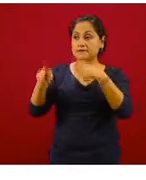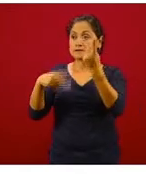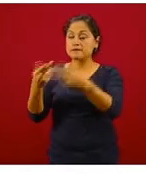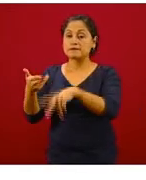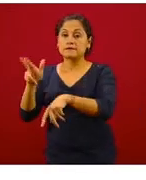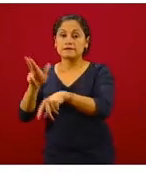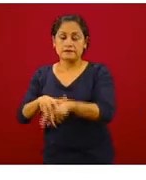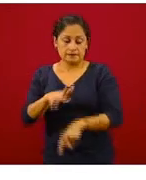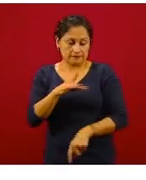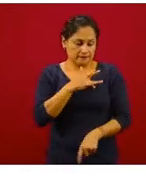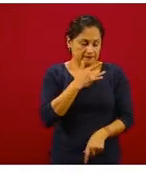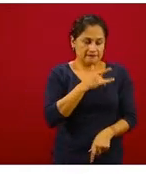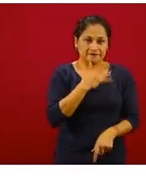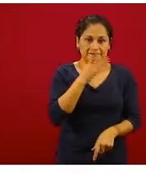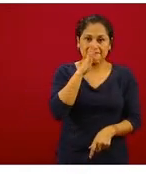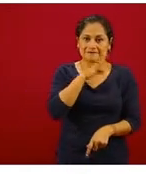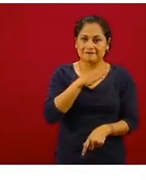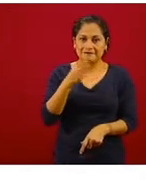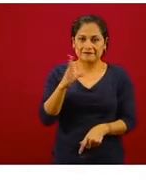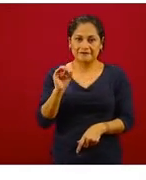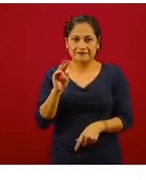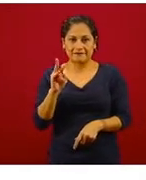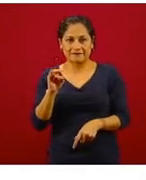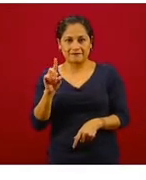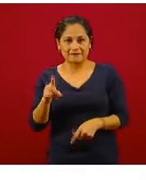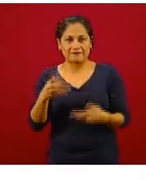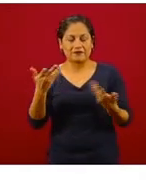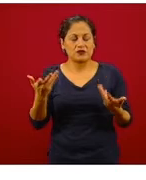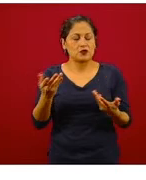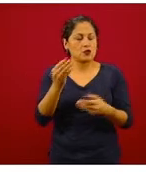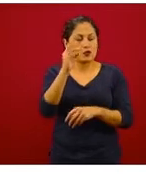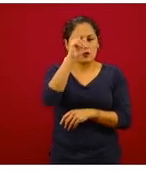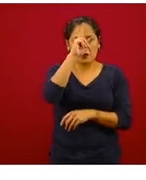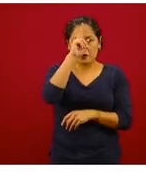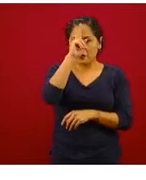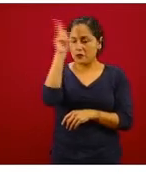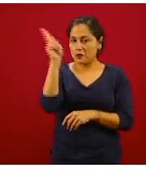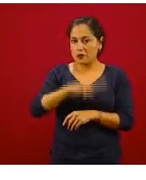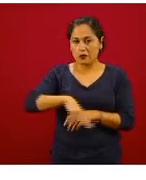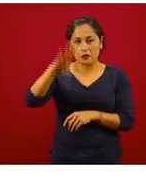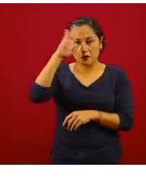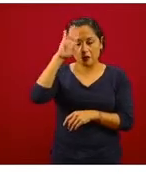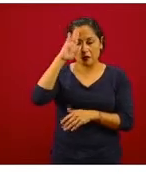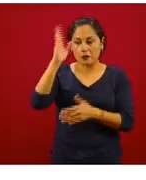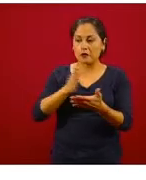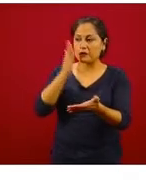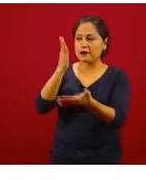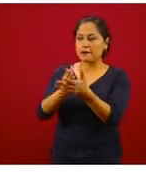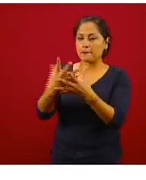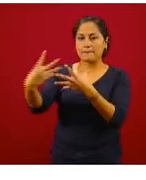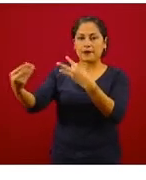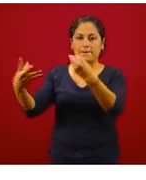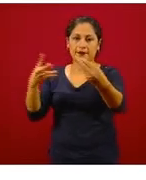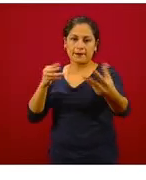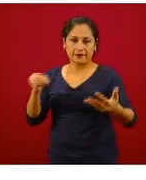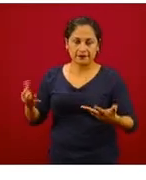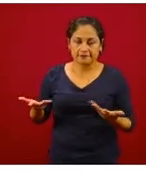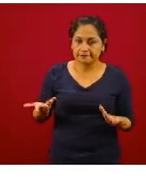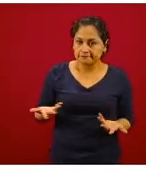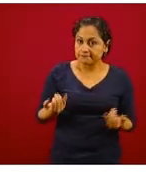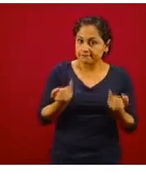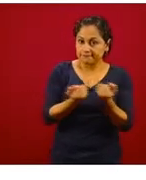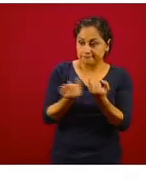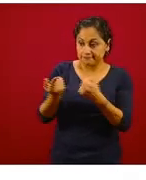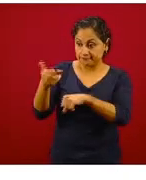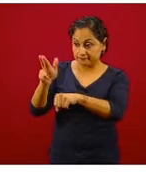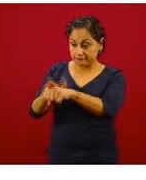So imagine that you have an engineer, a doctor who goes to a hospital with COVID symptoms. So this will just